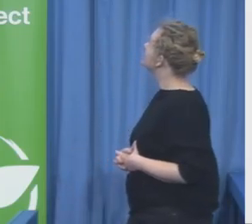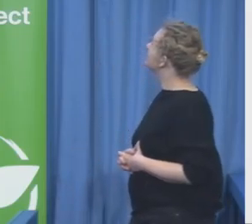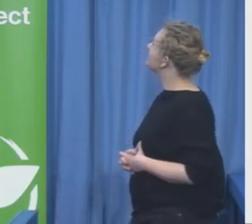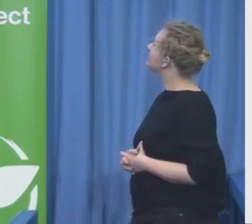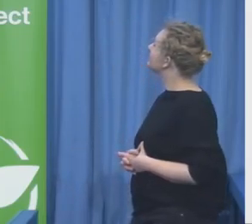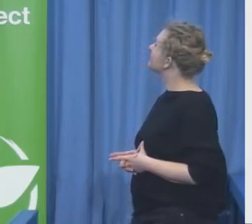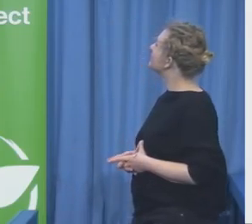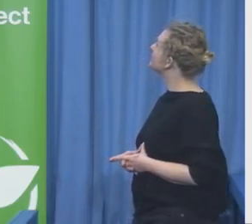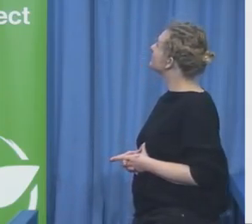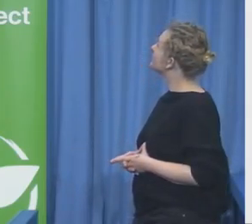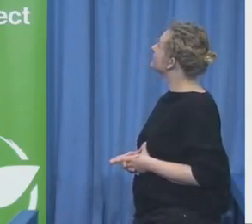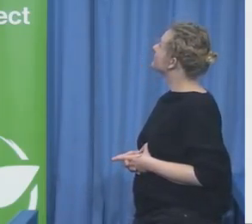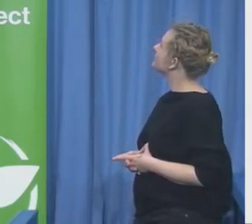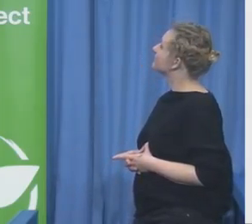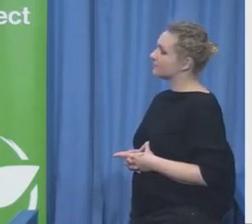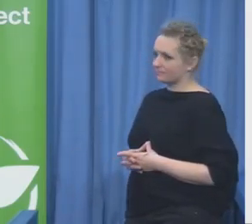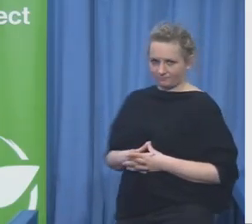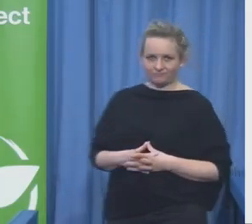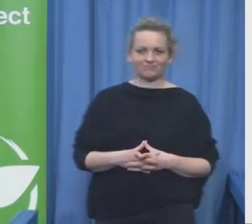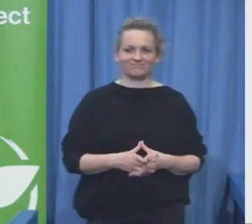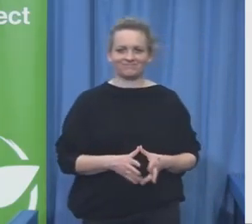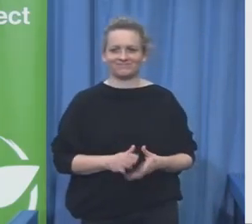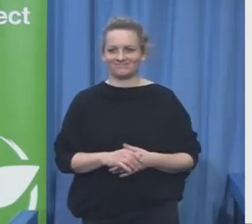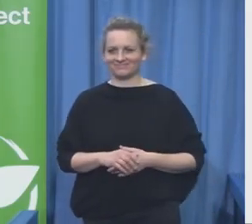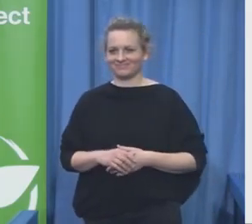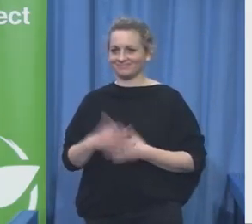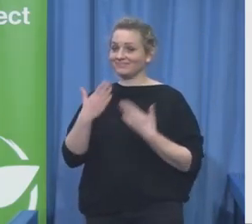hiring. Thank you.